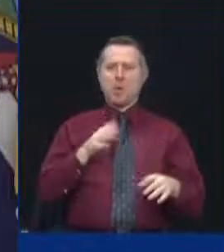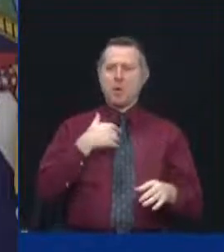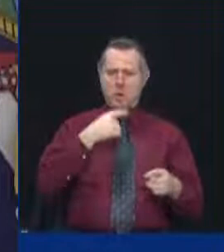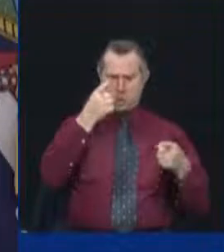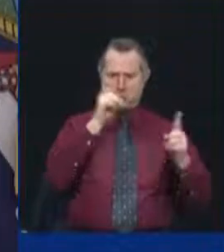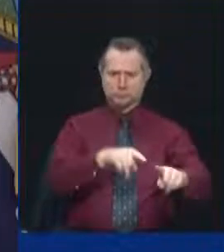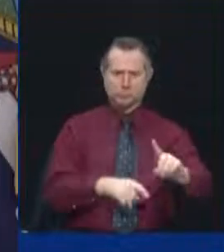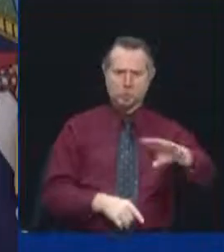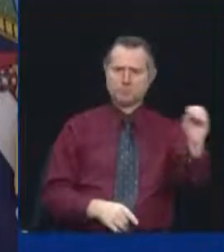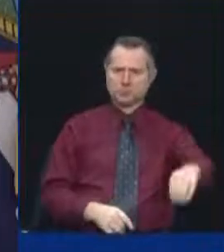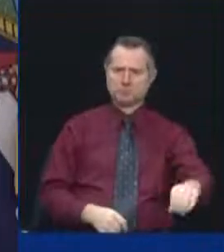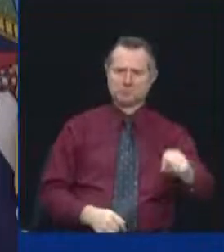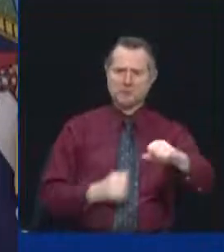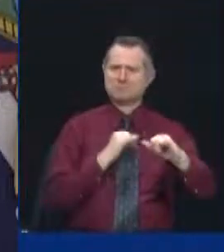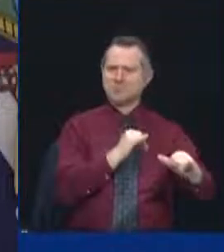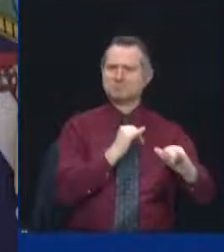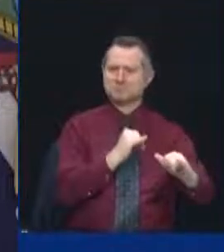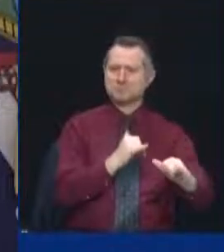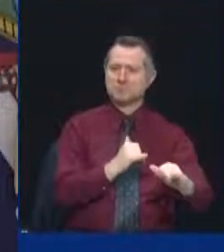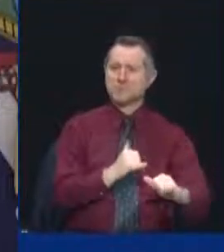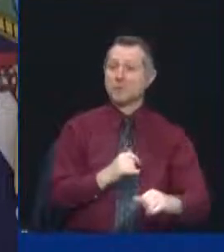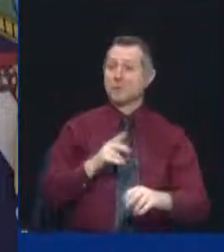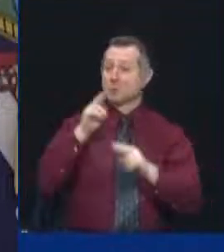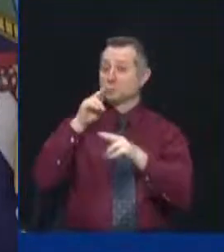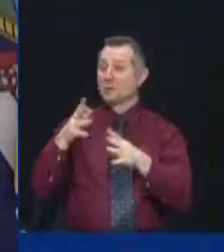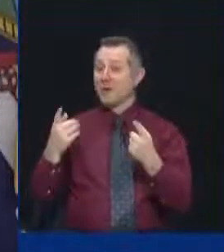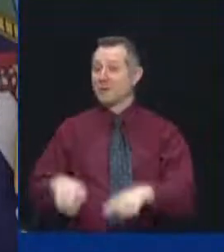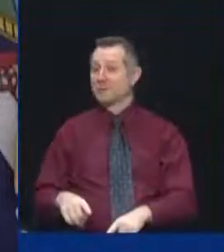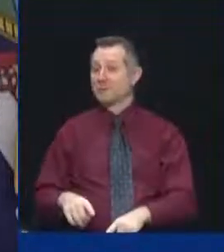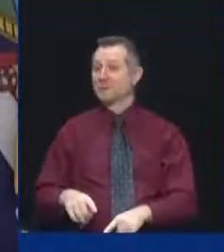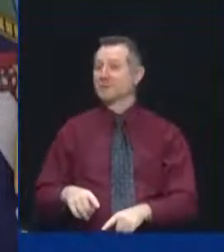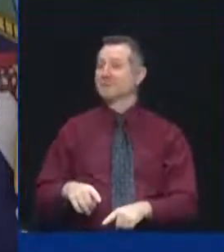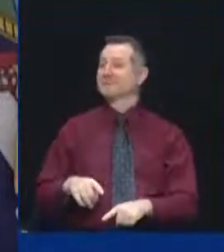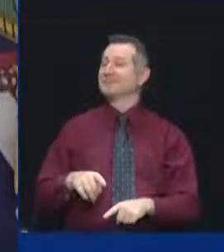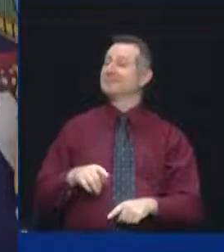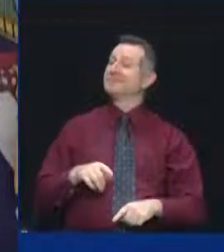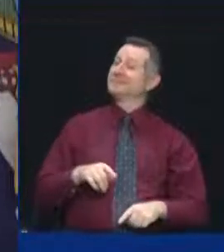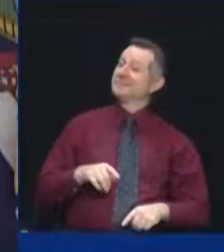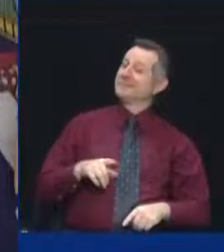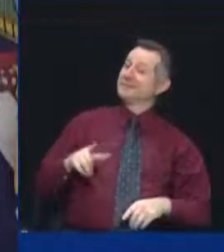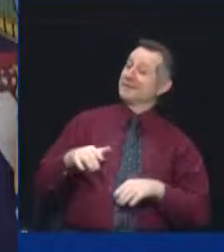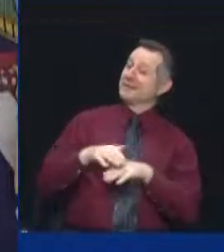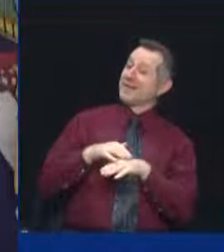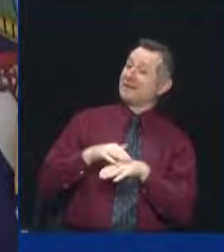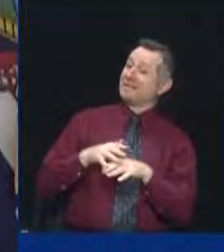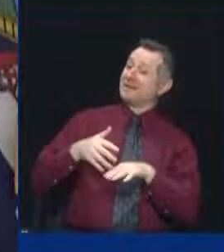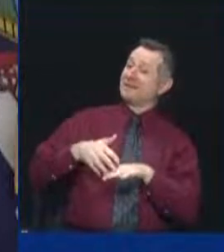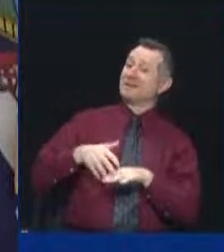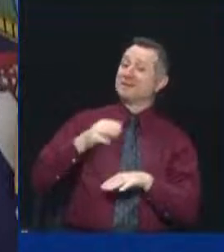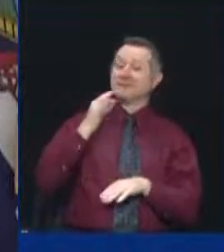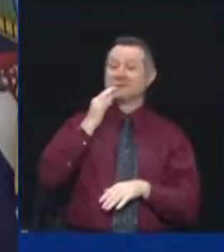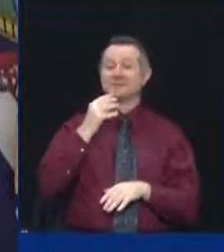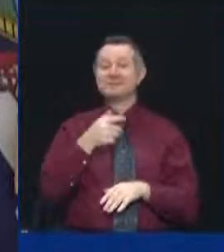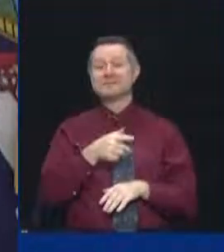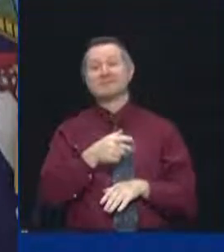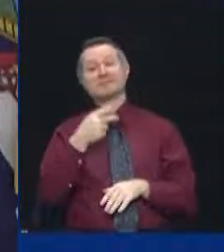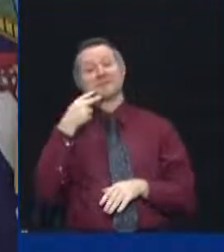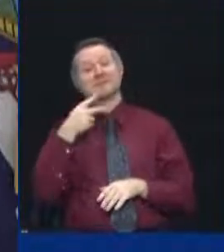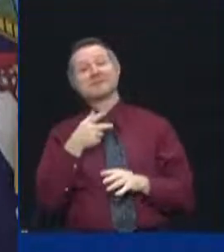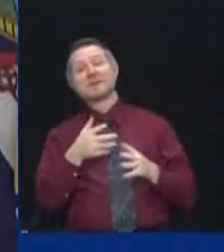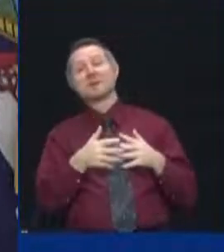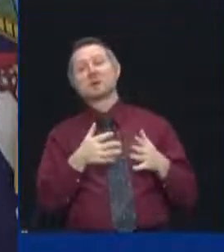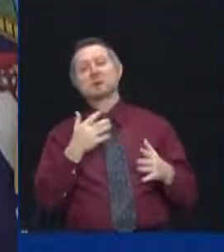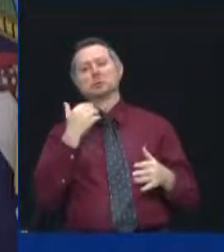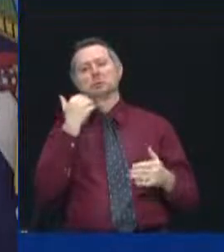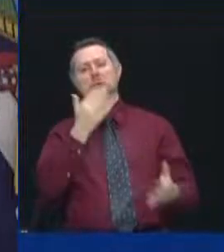When you look at what has happened to the indigenous people in this country, it's a shame. They deserve much more than a holiday.